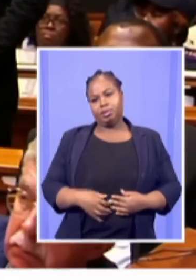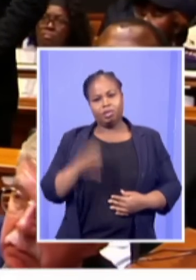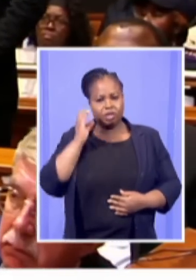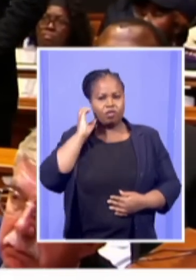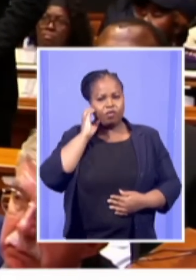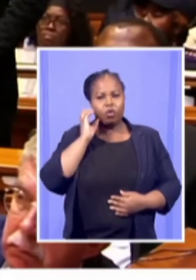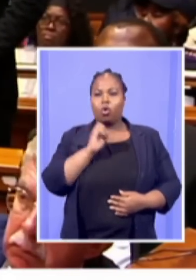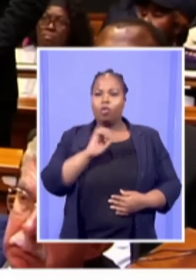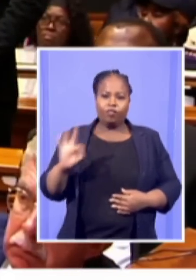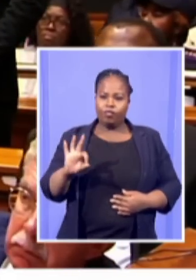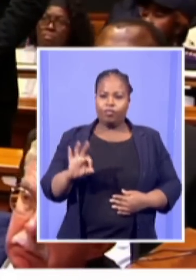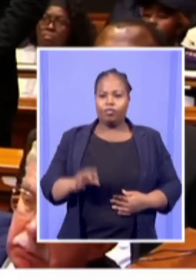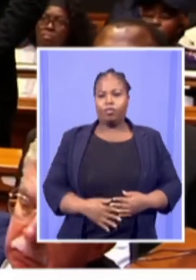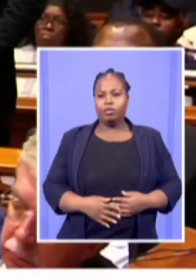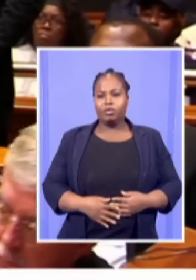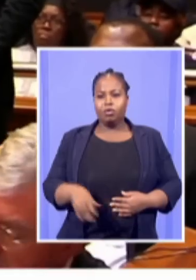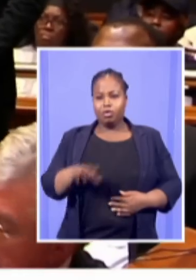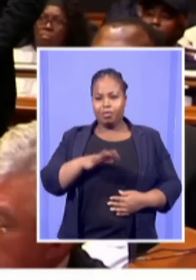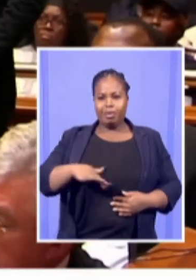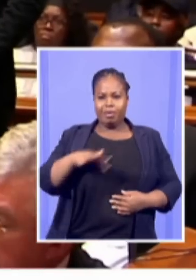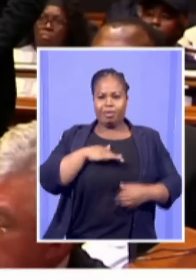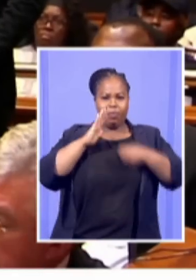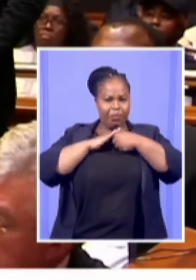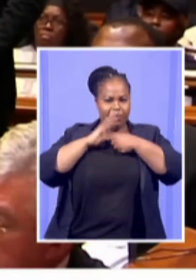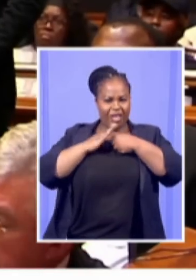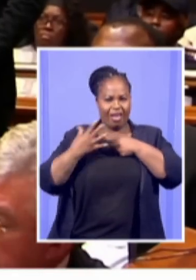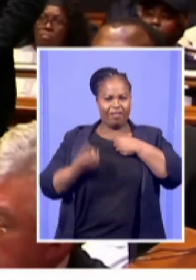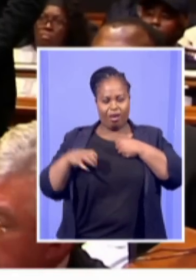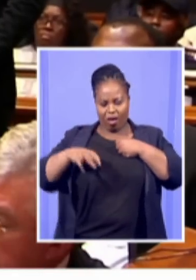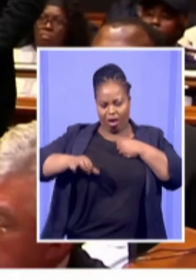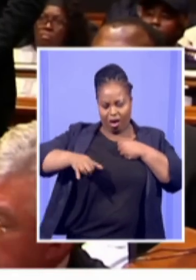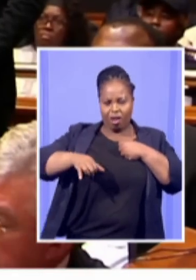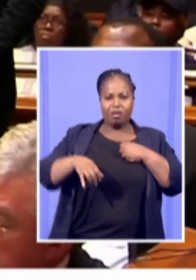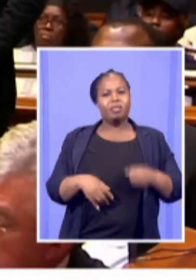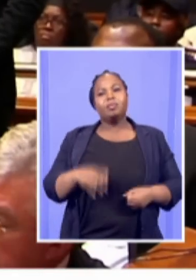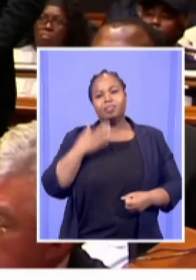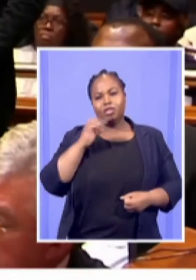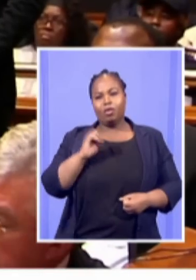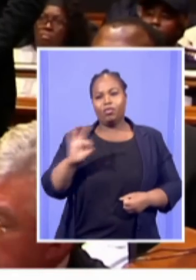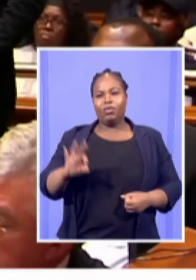So anyone around the microphone, just make sure your cell phone is off.